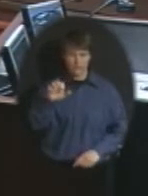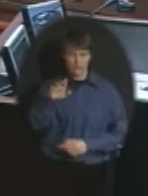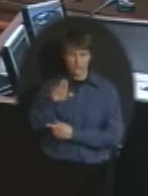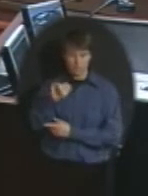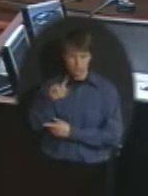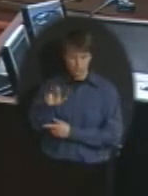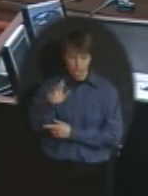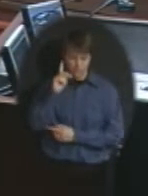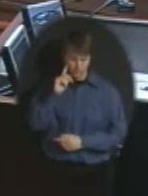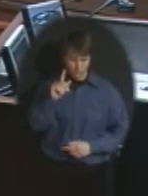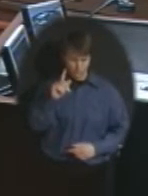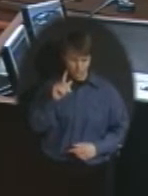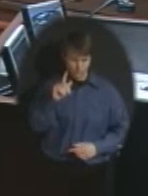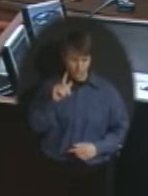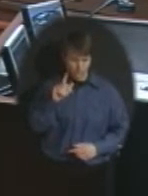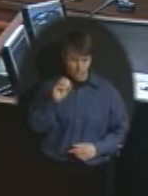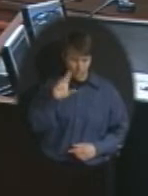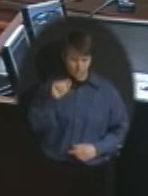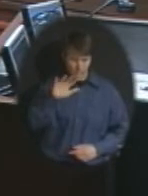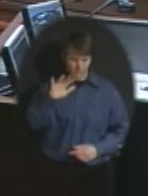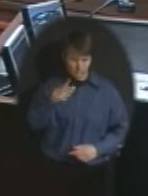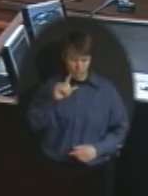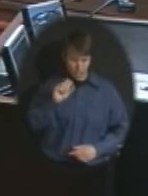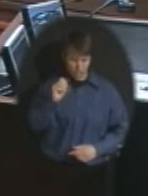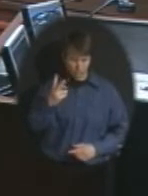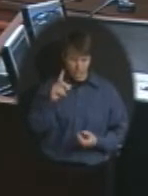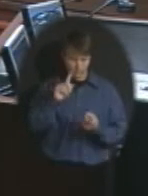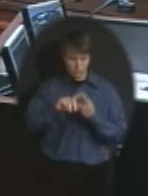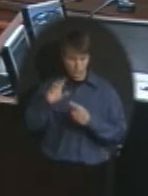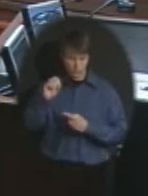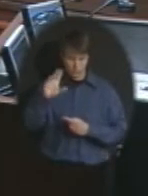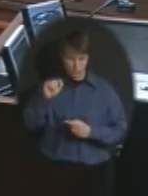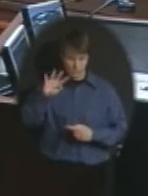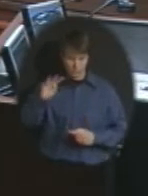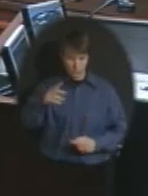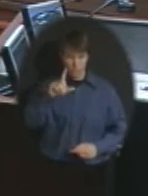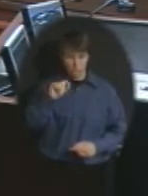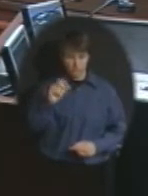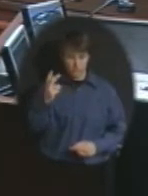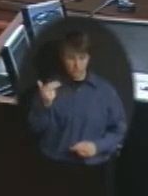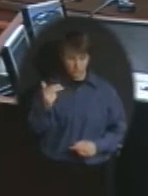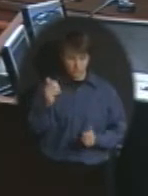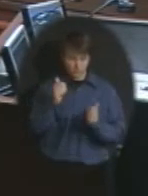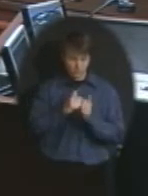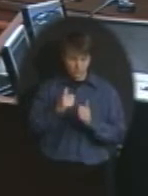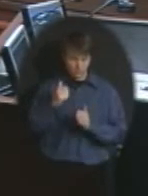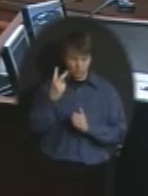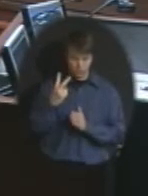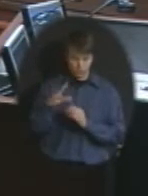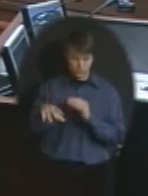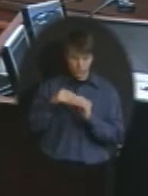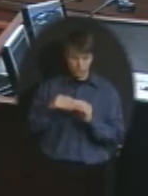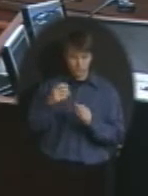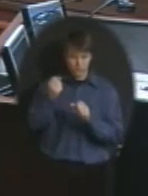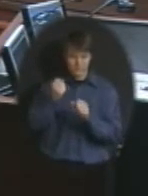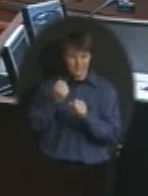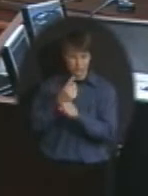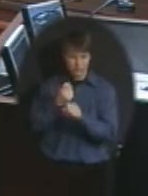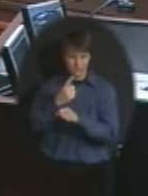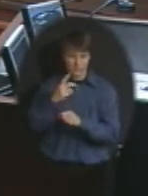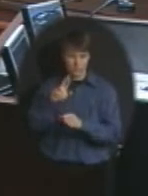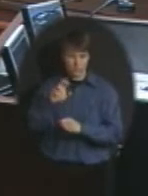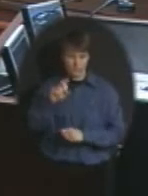through October 4, 2013, with 2 additional yearly renewable options at the district's discretion.